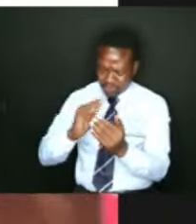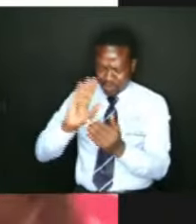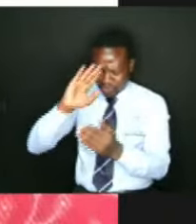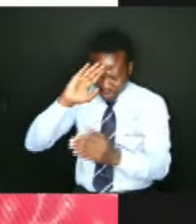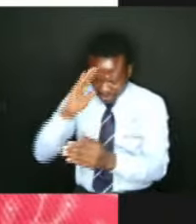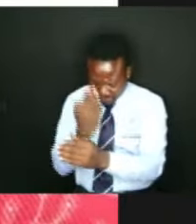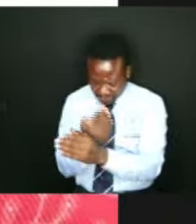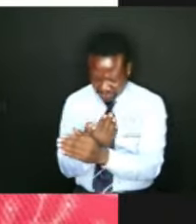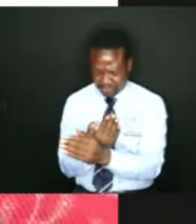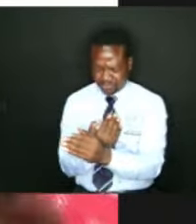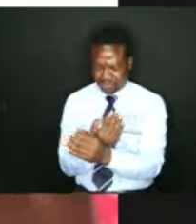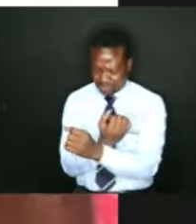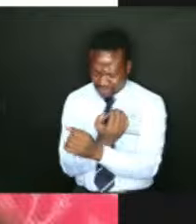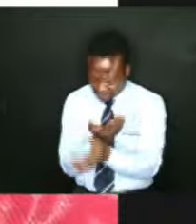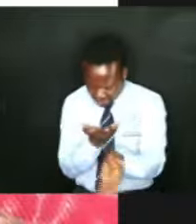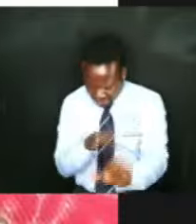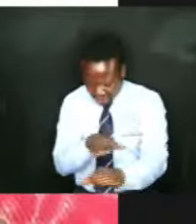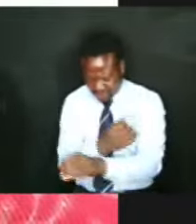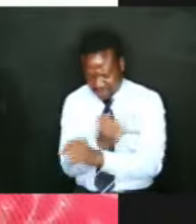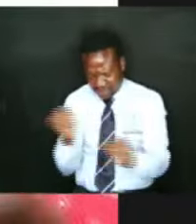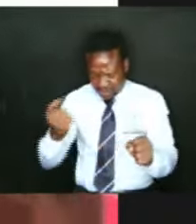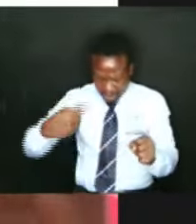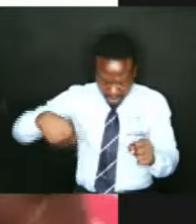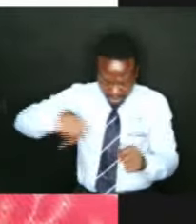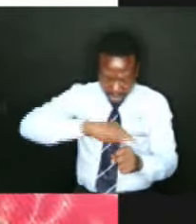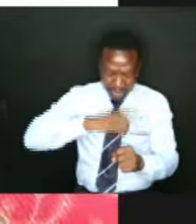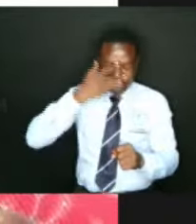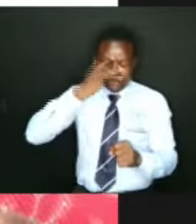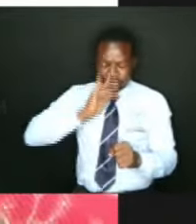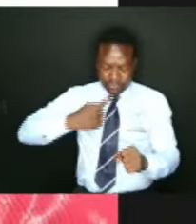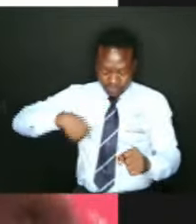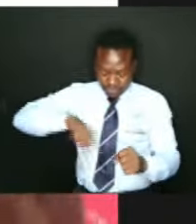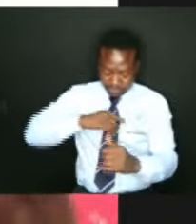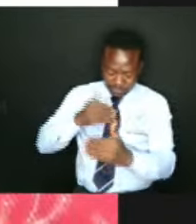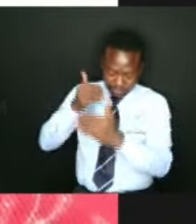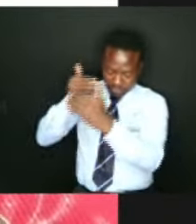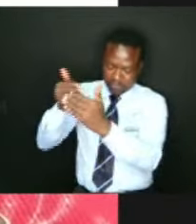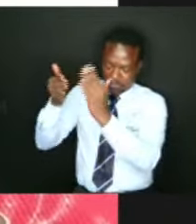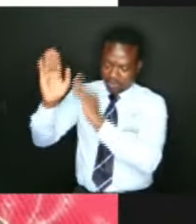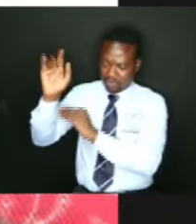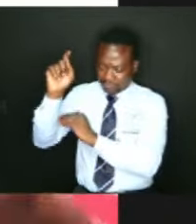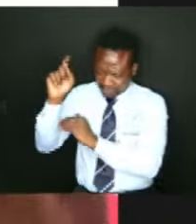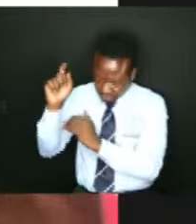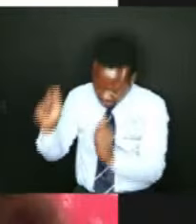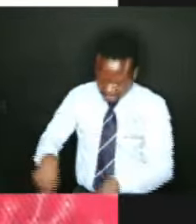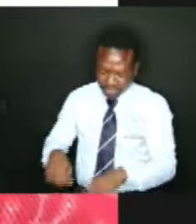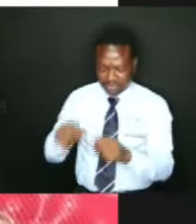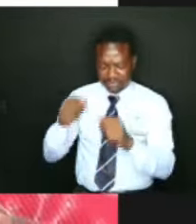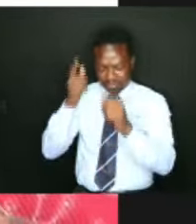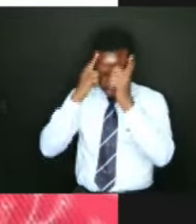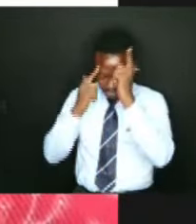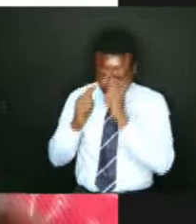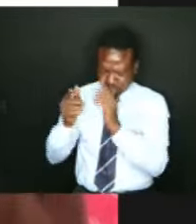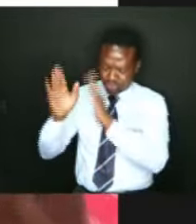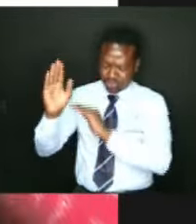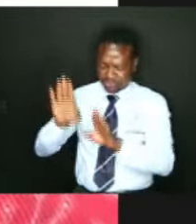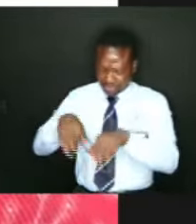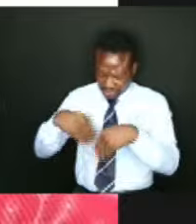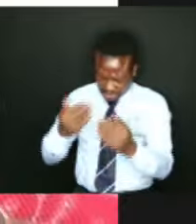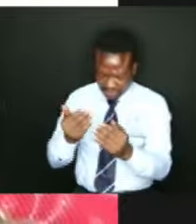were far off, but now has been brought near. We have every reason to say thank you, Jesus,